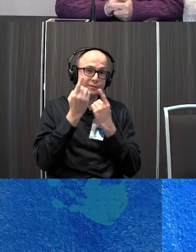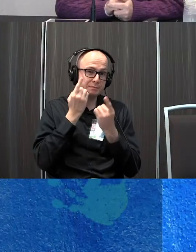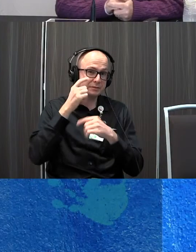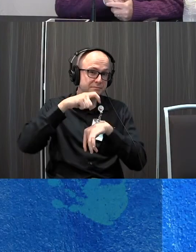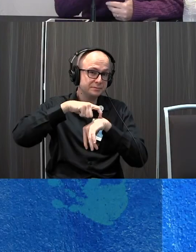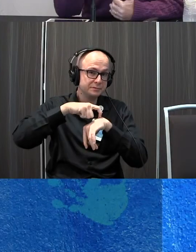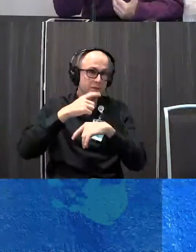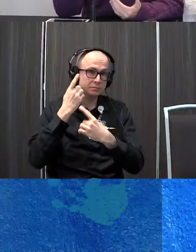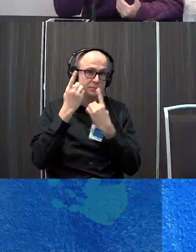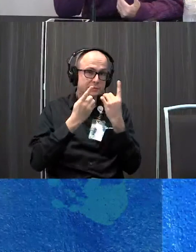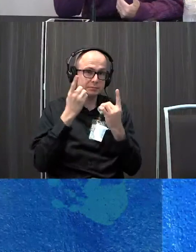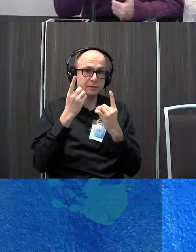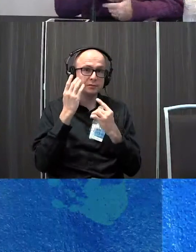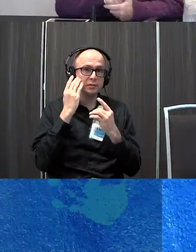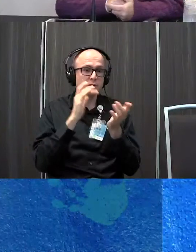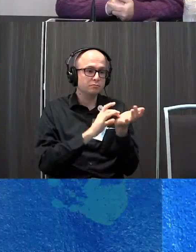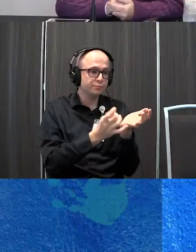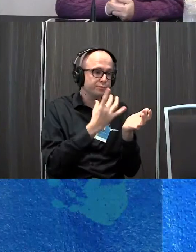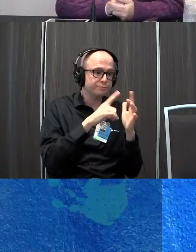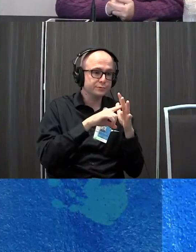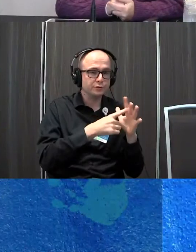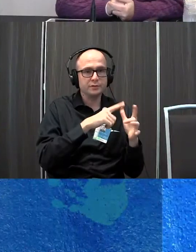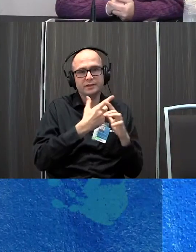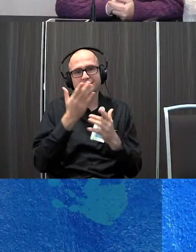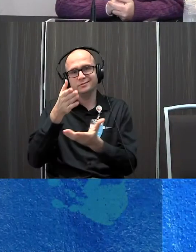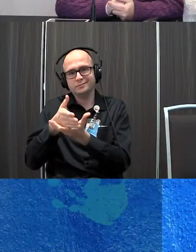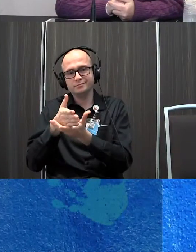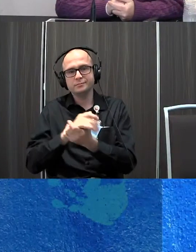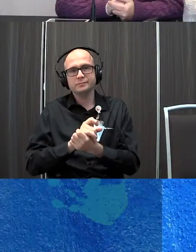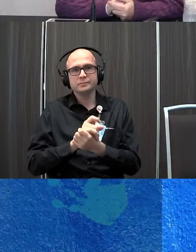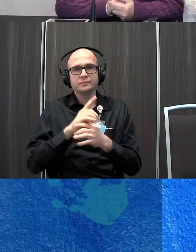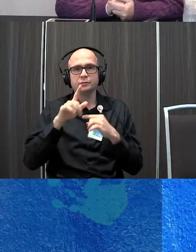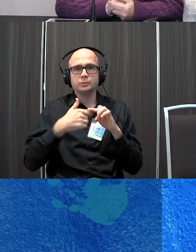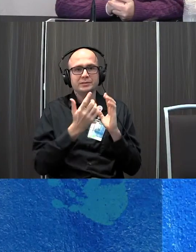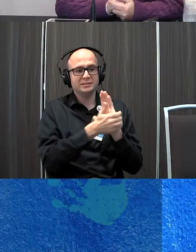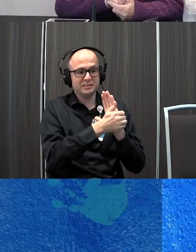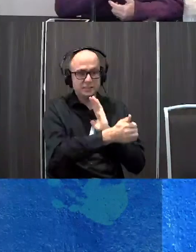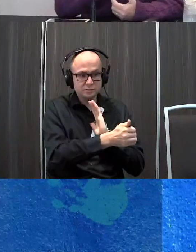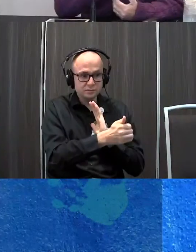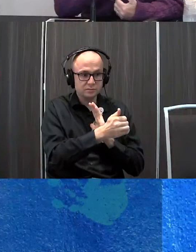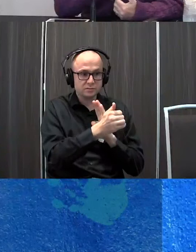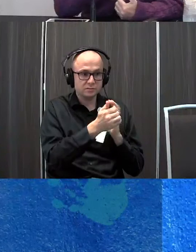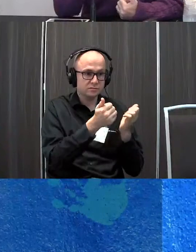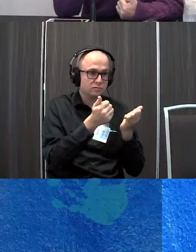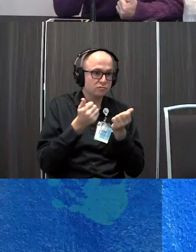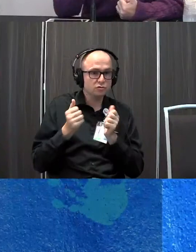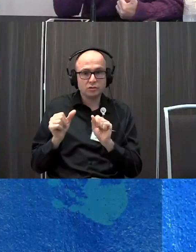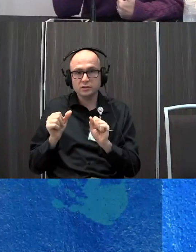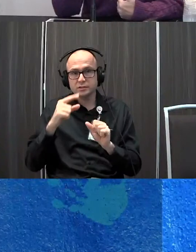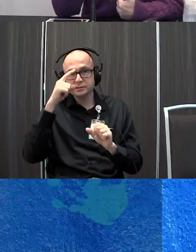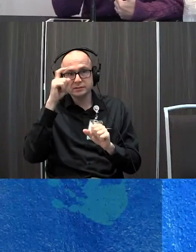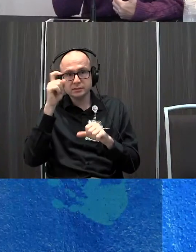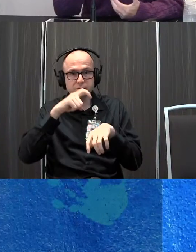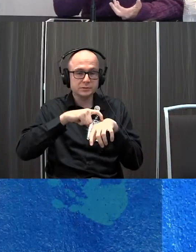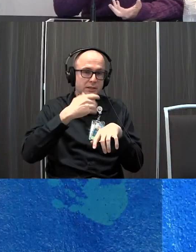when we might think about back and back off? And so once we've built skills, is it a time to try? Is it in the summertime? Is that a